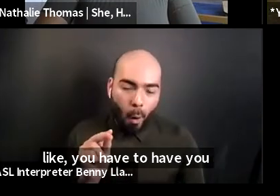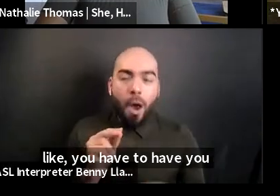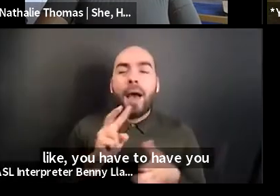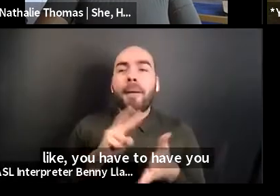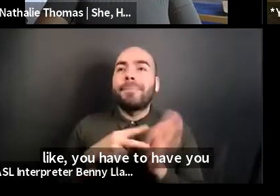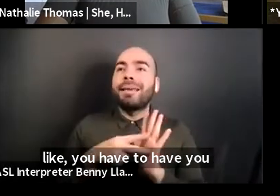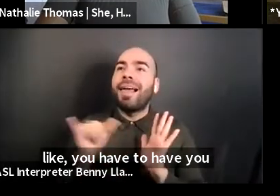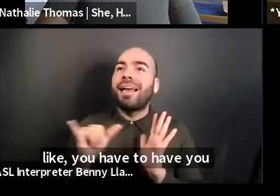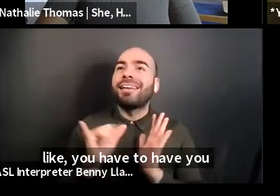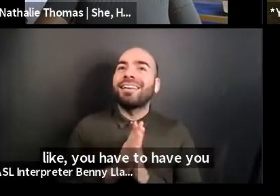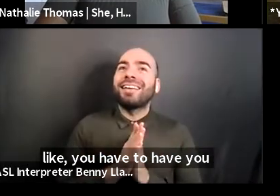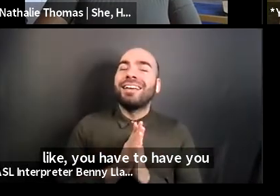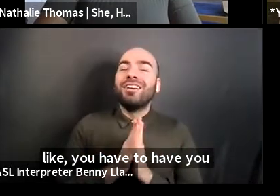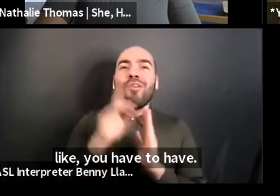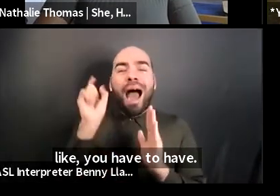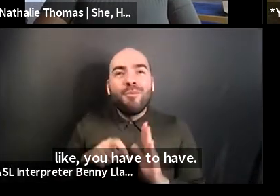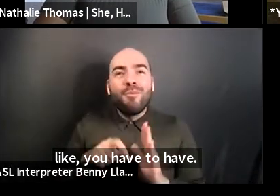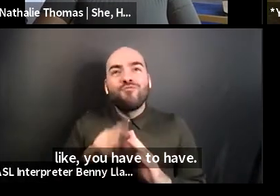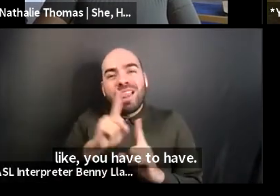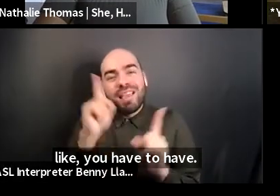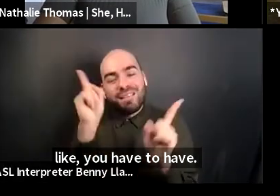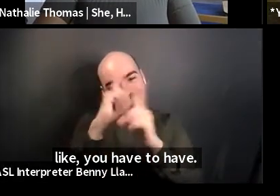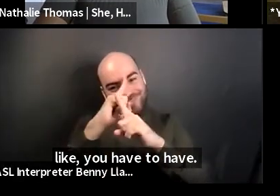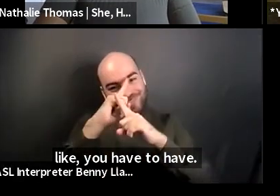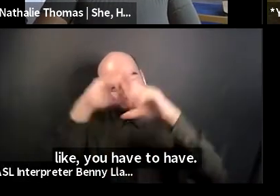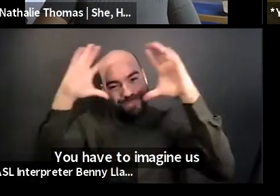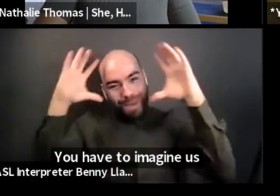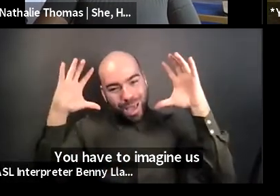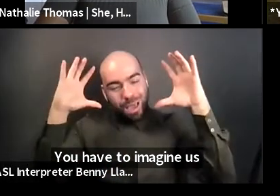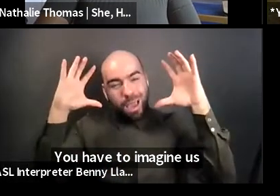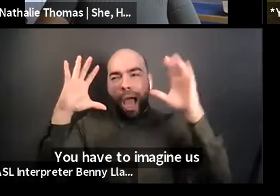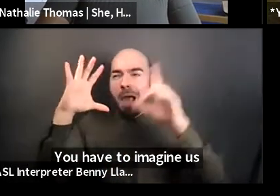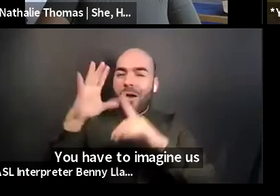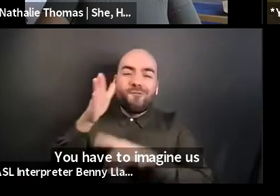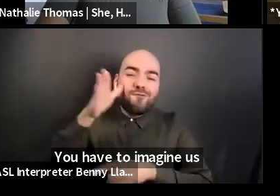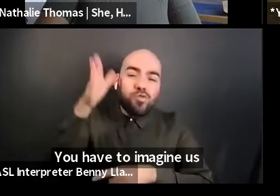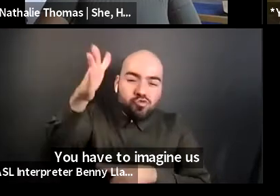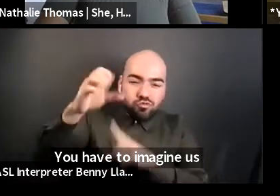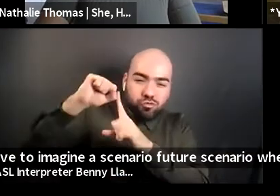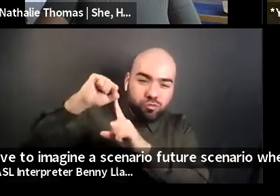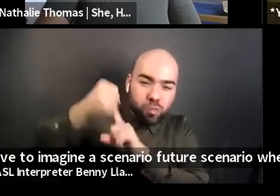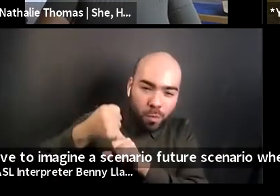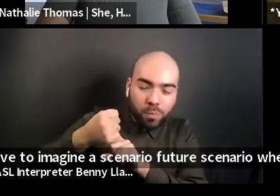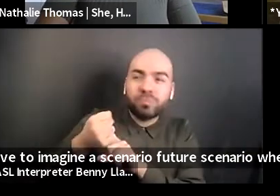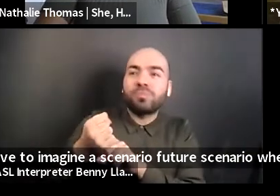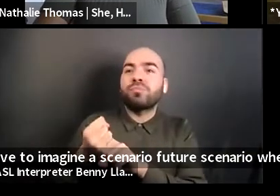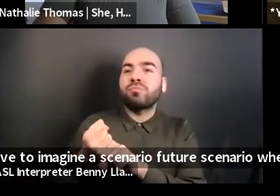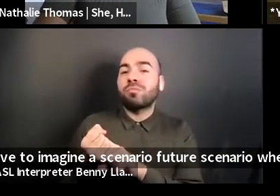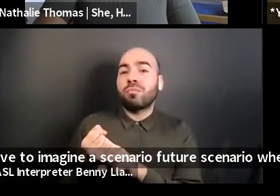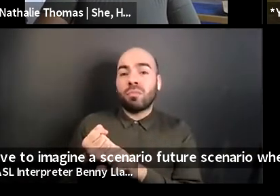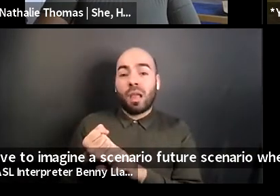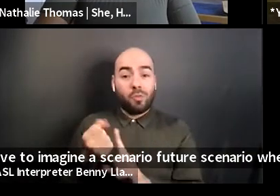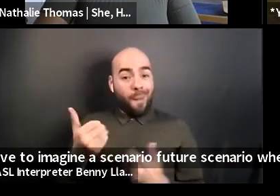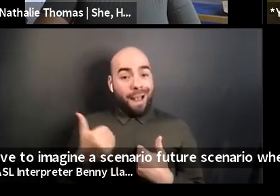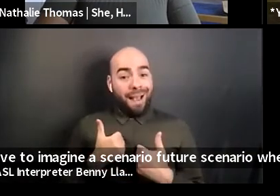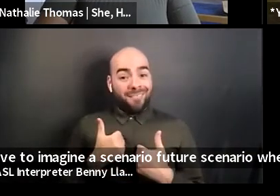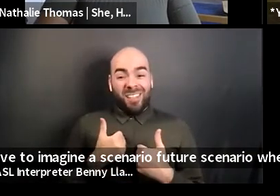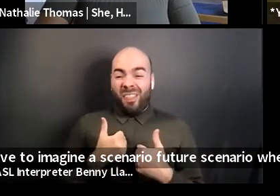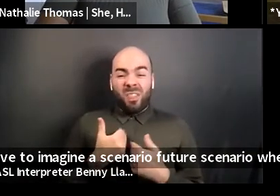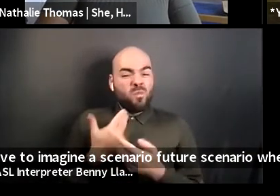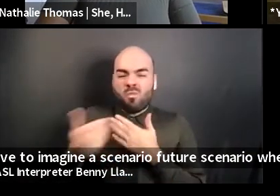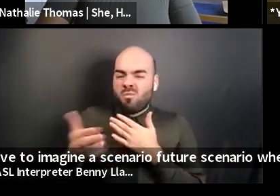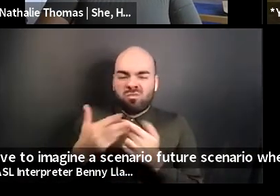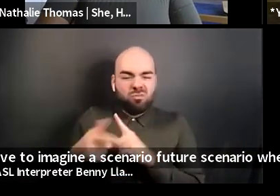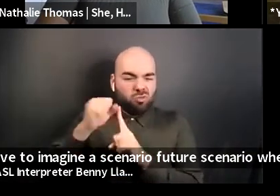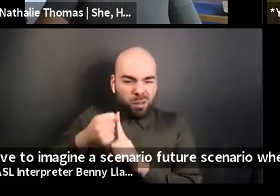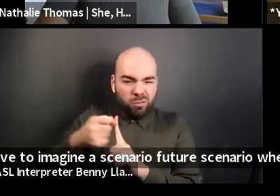have to imagine a scenario, future scenario where this thing, no matter it's the artistry